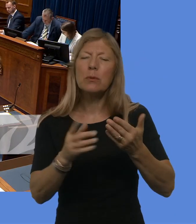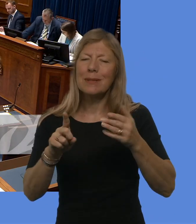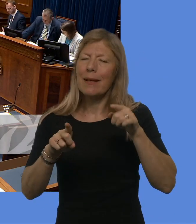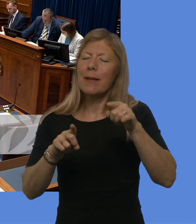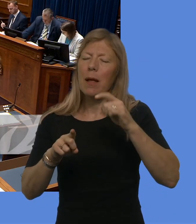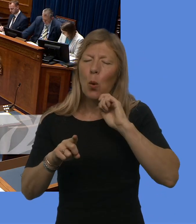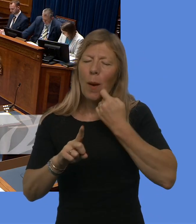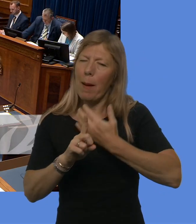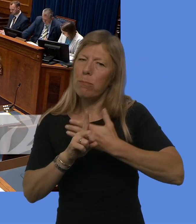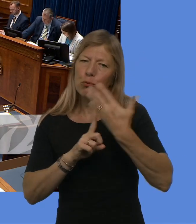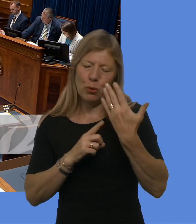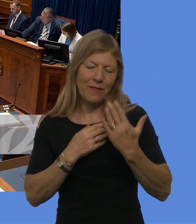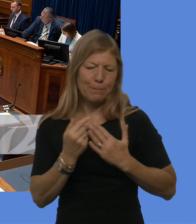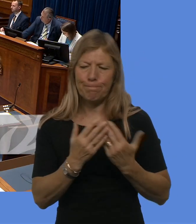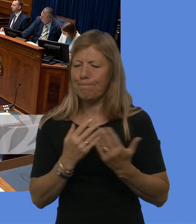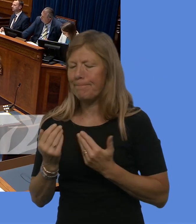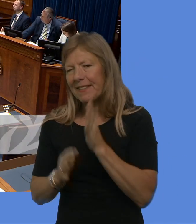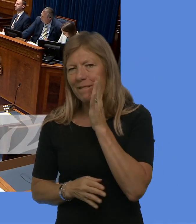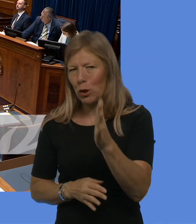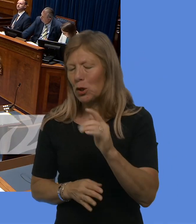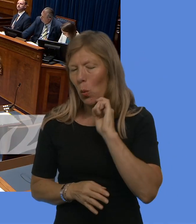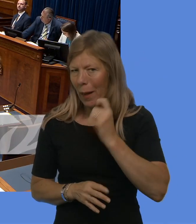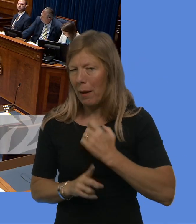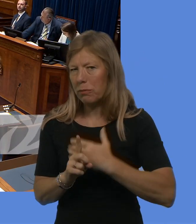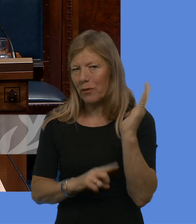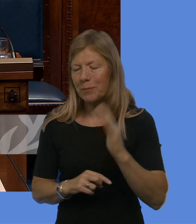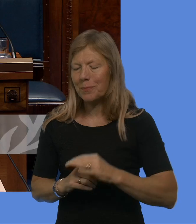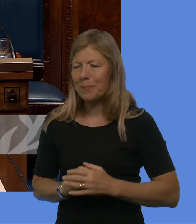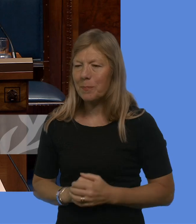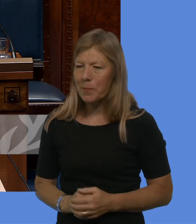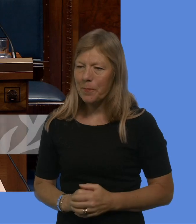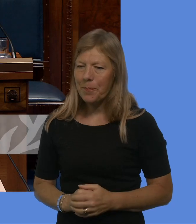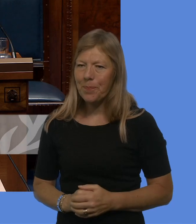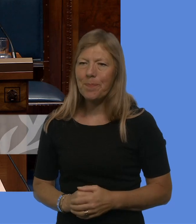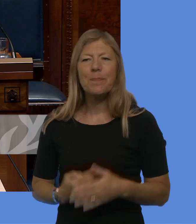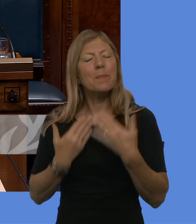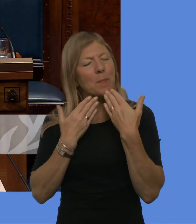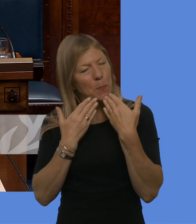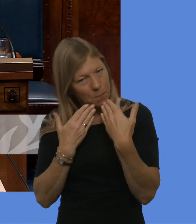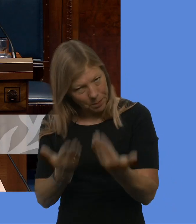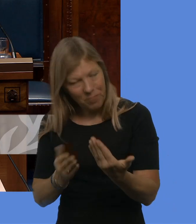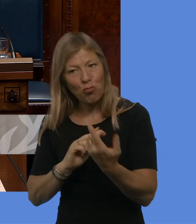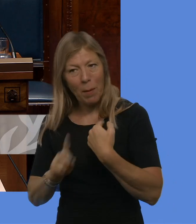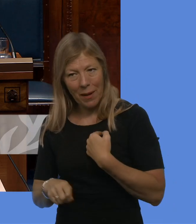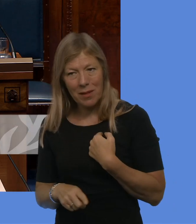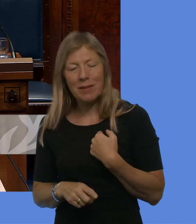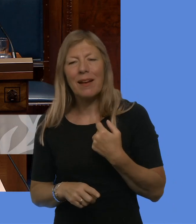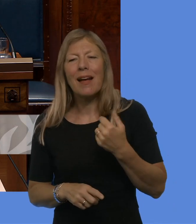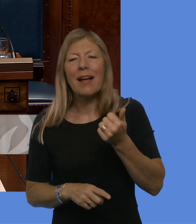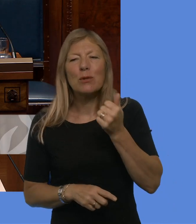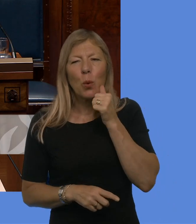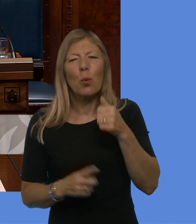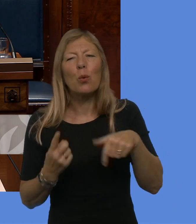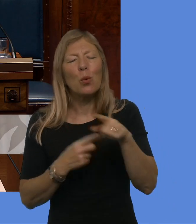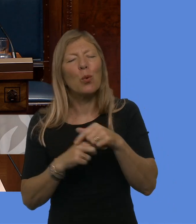I appreciate the Minister's response to that, and I know he will agree that the importance of early intervention in terms of supporting children with